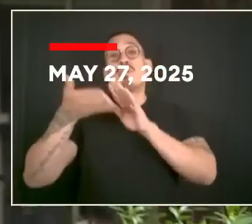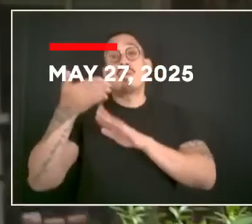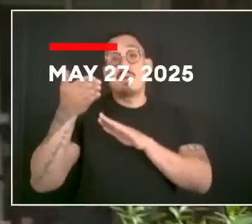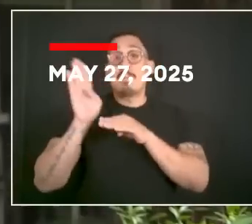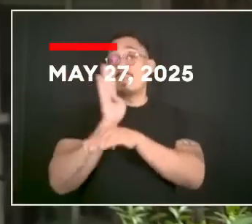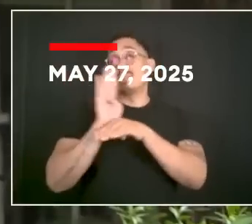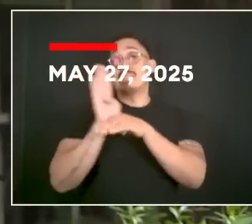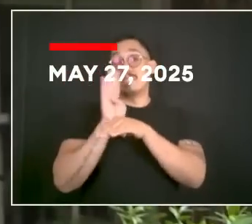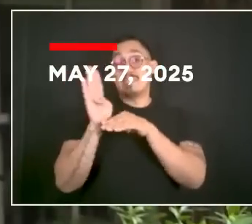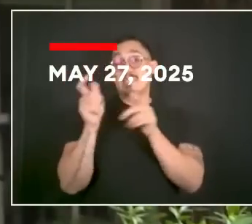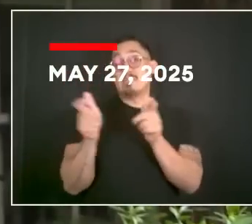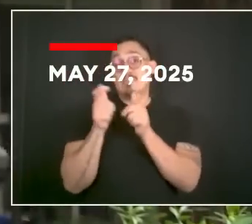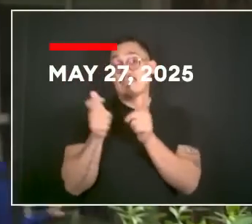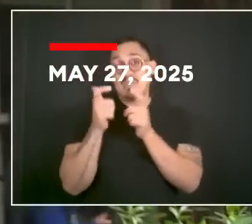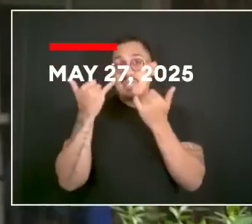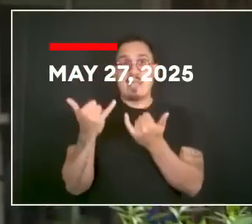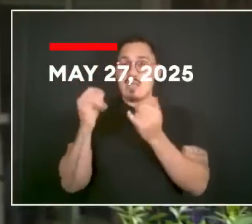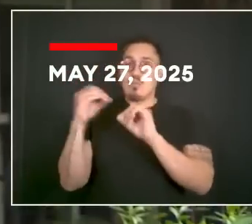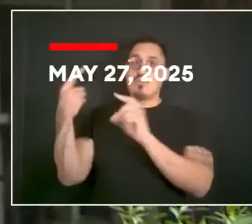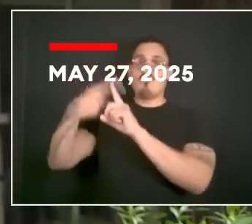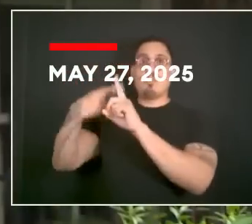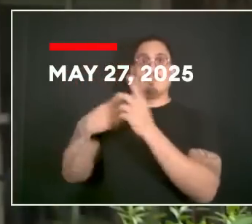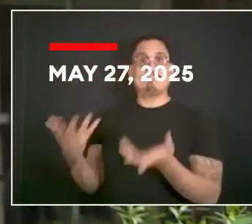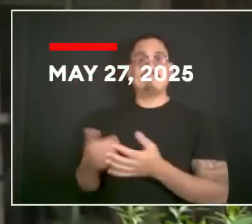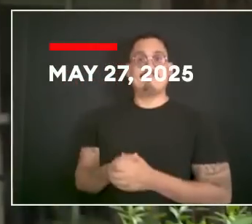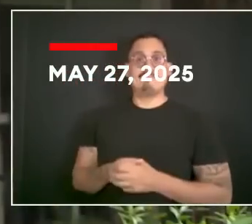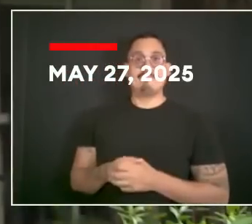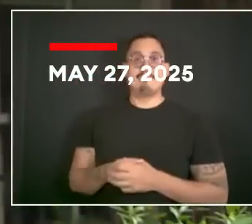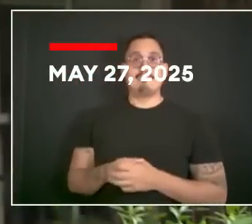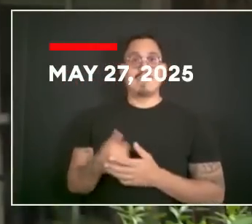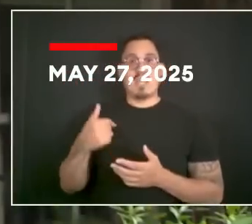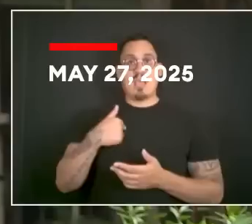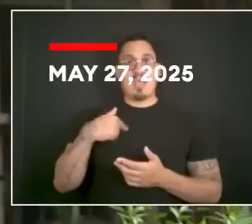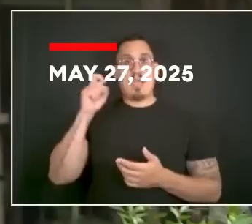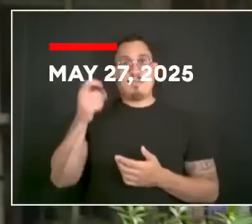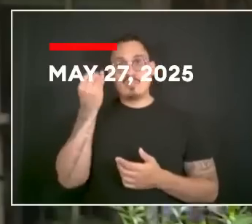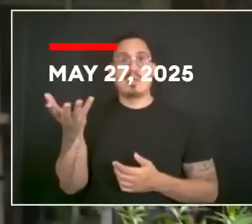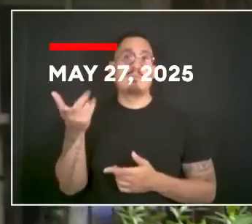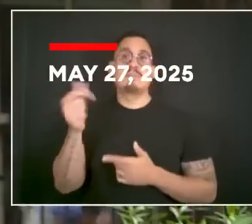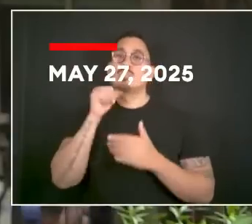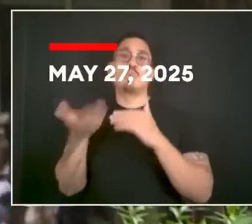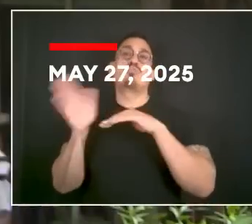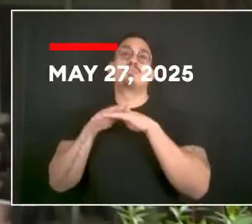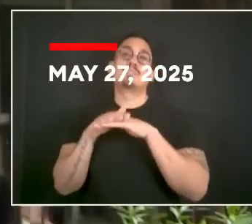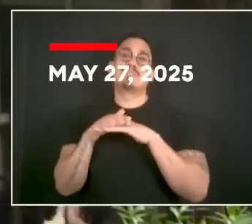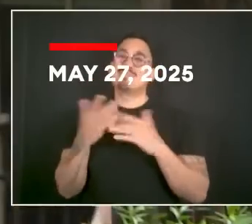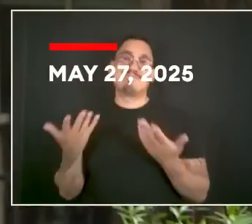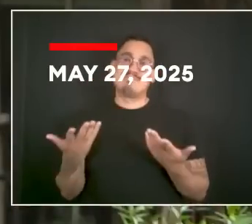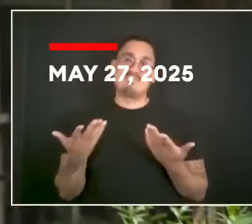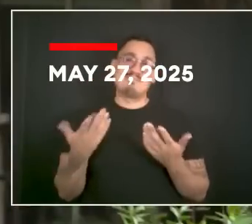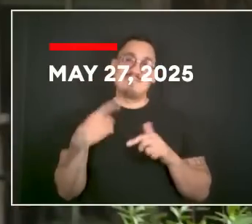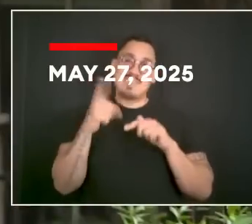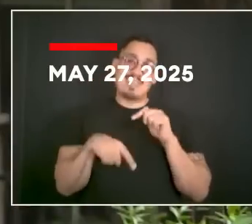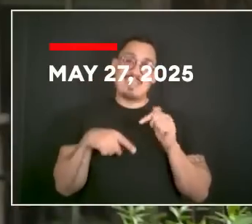they're told you cannot have an increase? And that's the difference. When you are the mayor, you have to make tough choices. When you're running